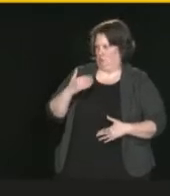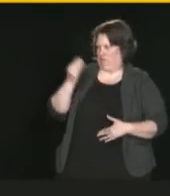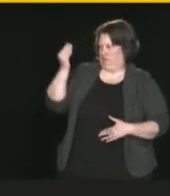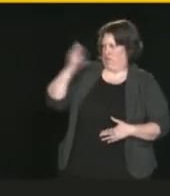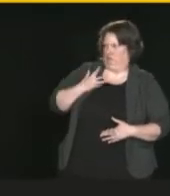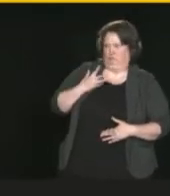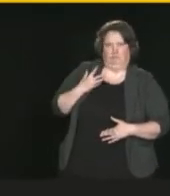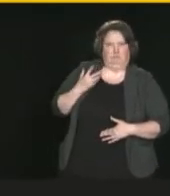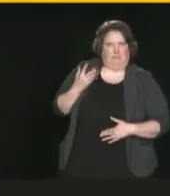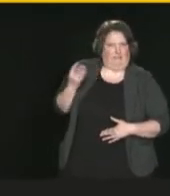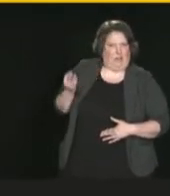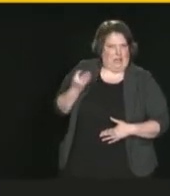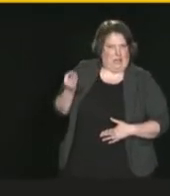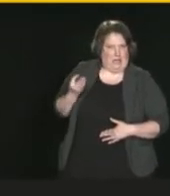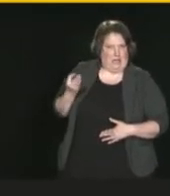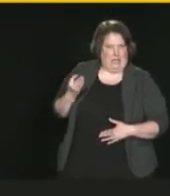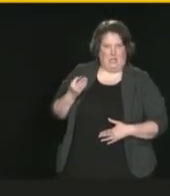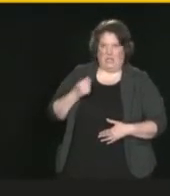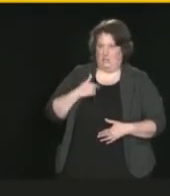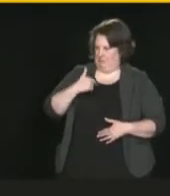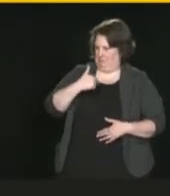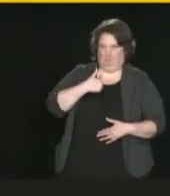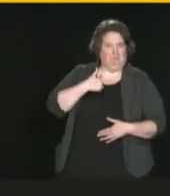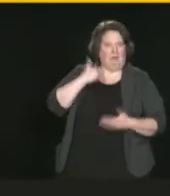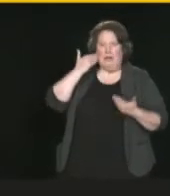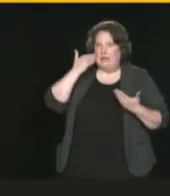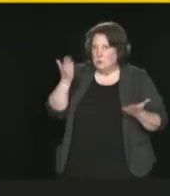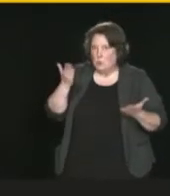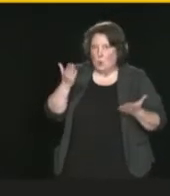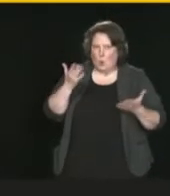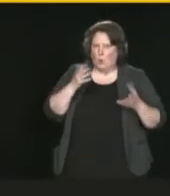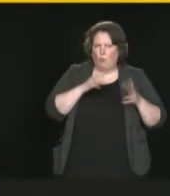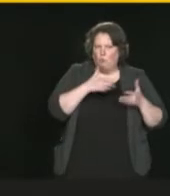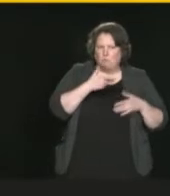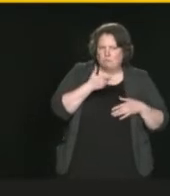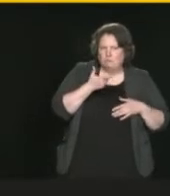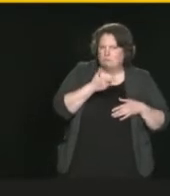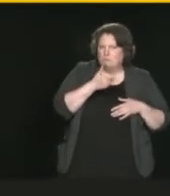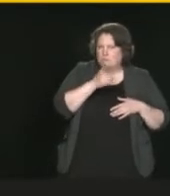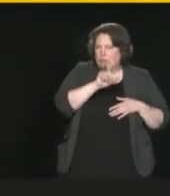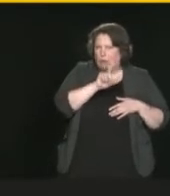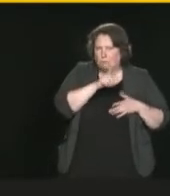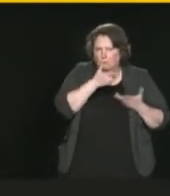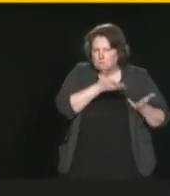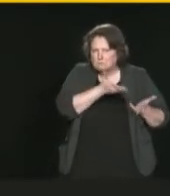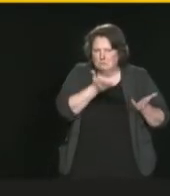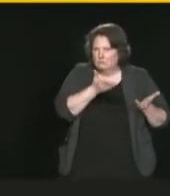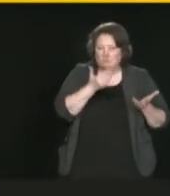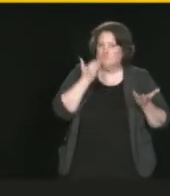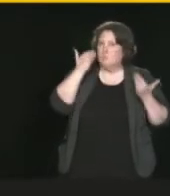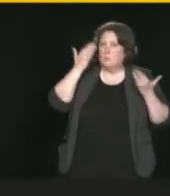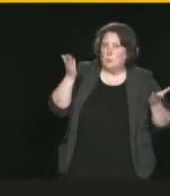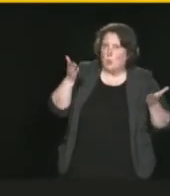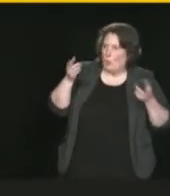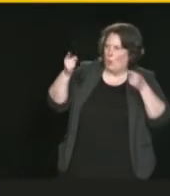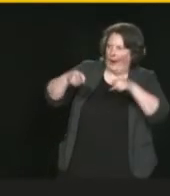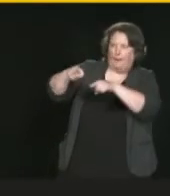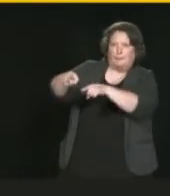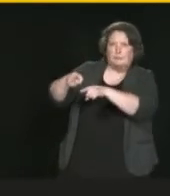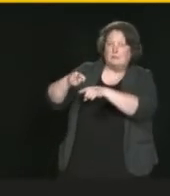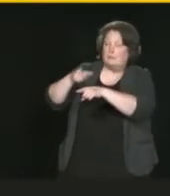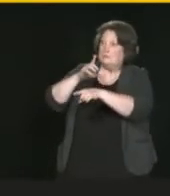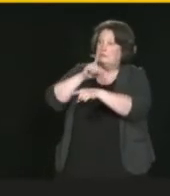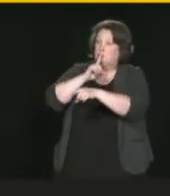neither myself nor my office were aware of that, were aware of what had happened before that. Now, obviously, these are very